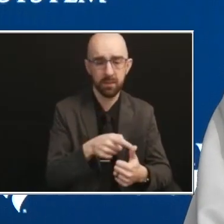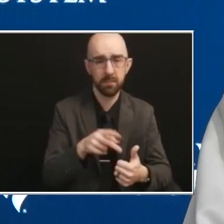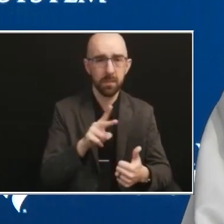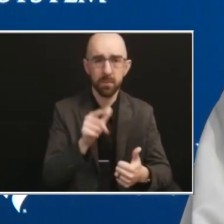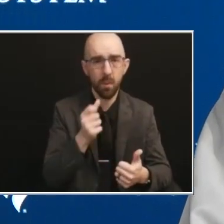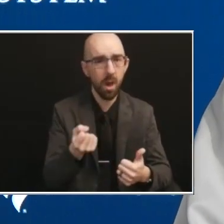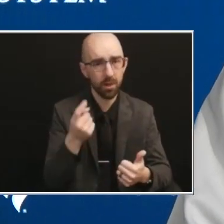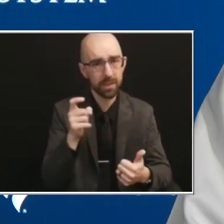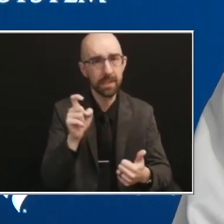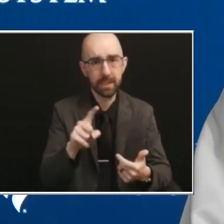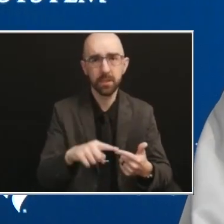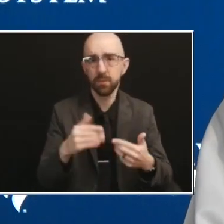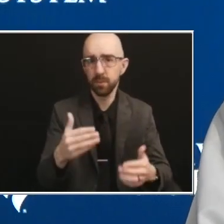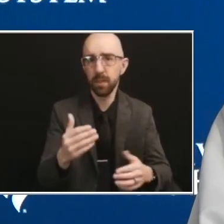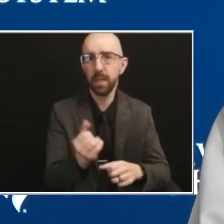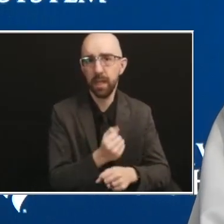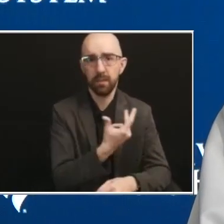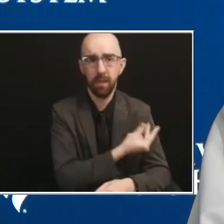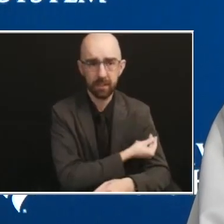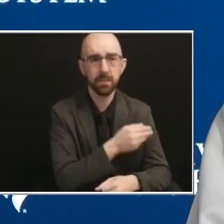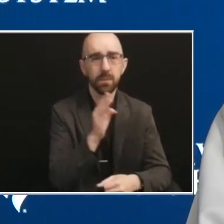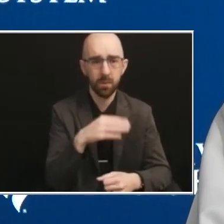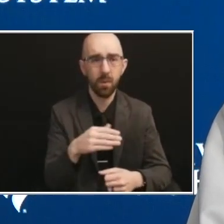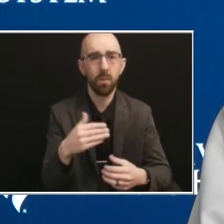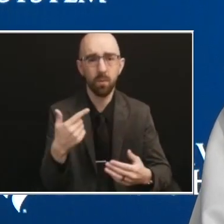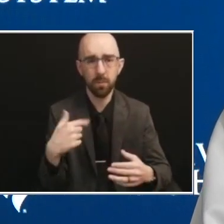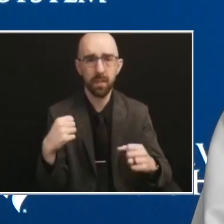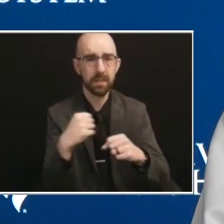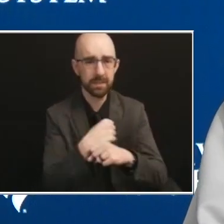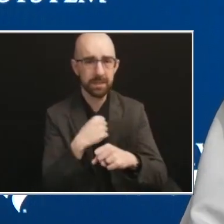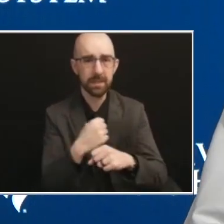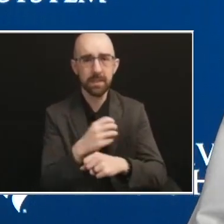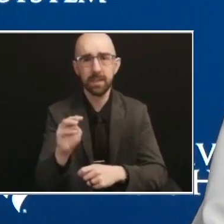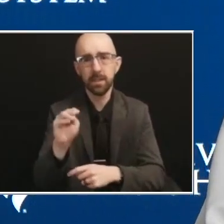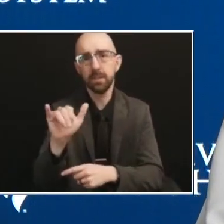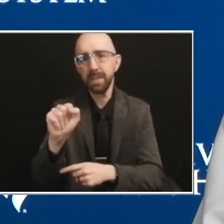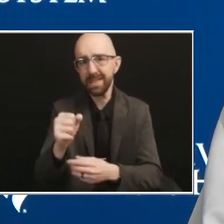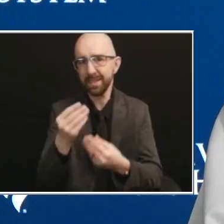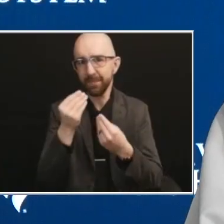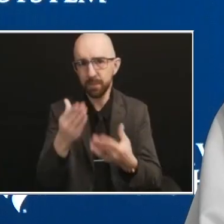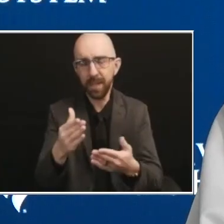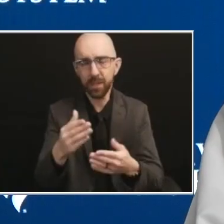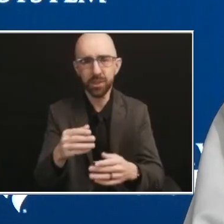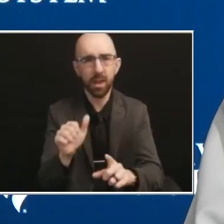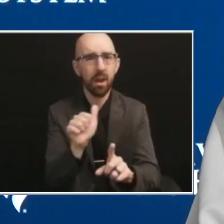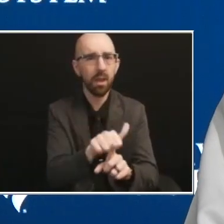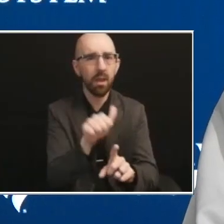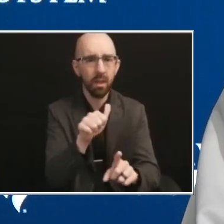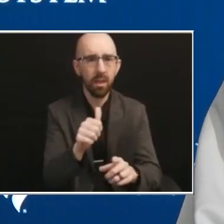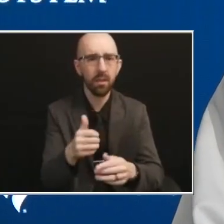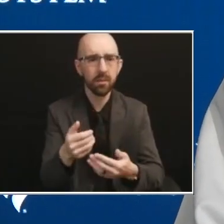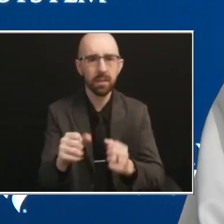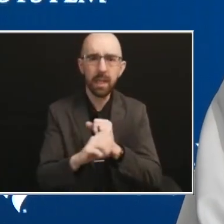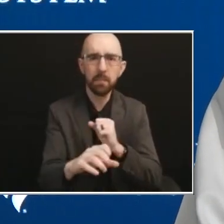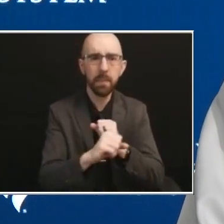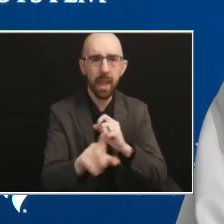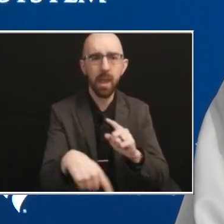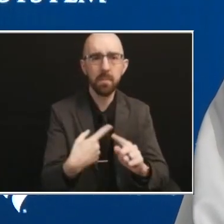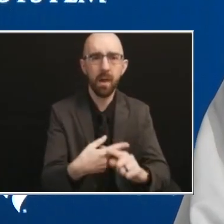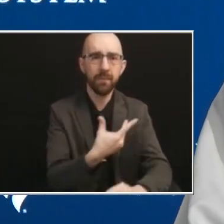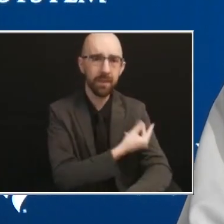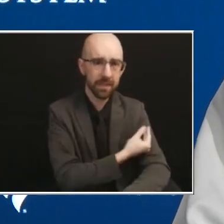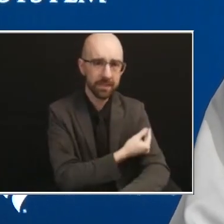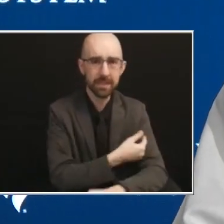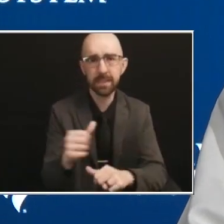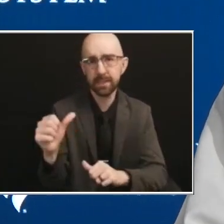You know, we know that we have been fighting a large misinformation campaign about vaccines in general, about science and medicine,